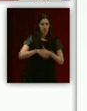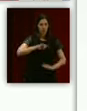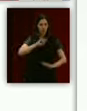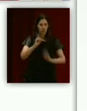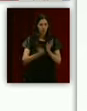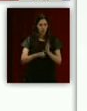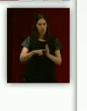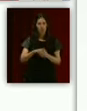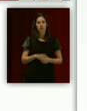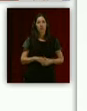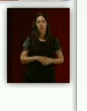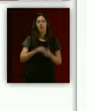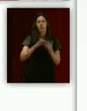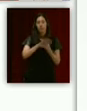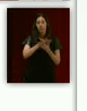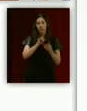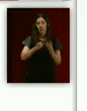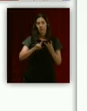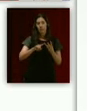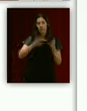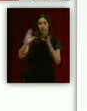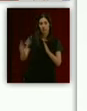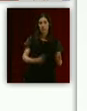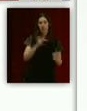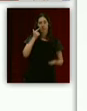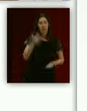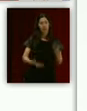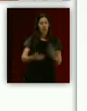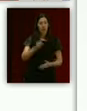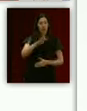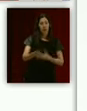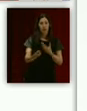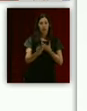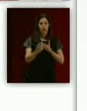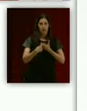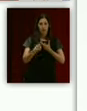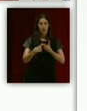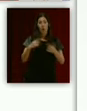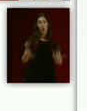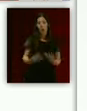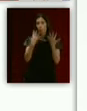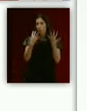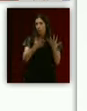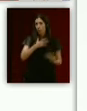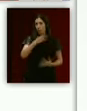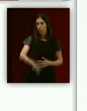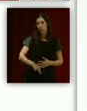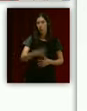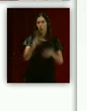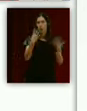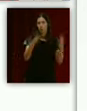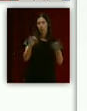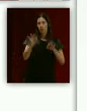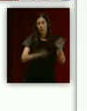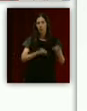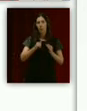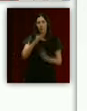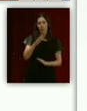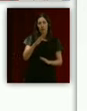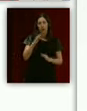was distorted in those cases, and this affected the whole registry. Now, regarding the assessment sessions, out of all